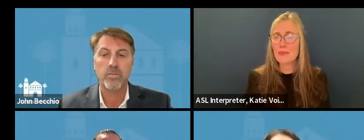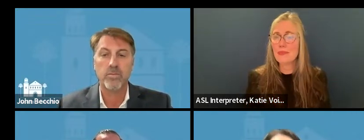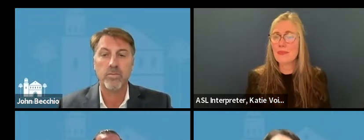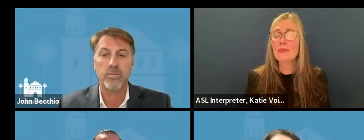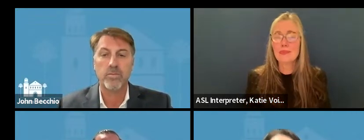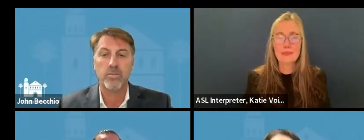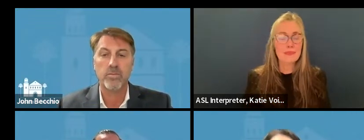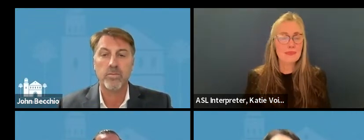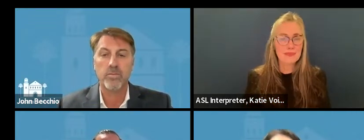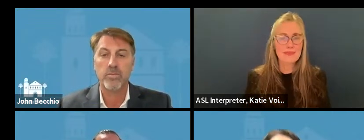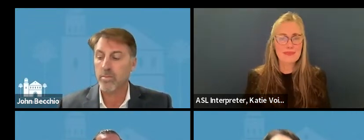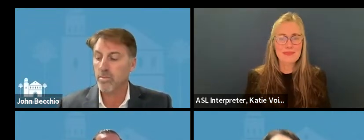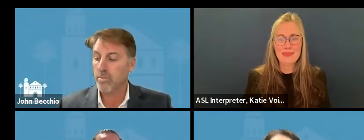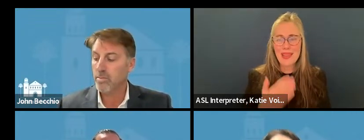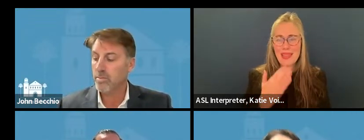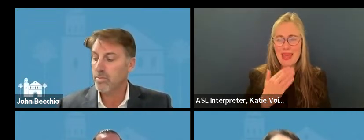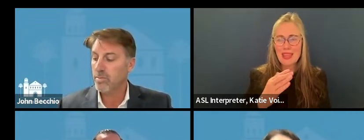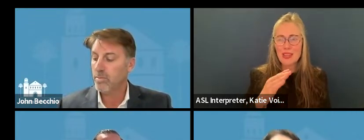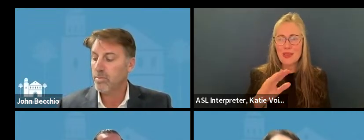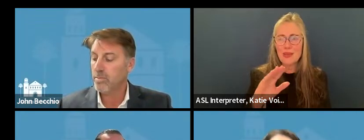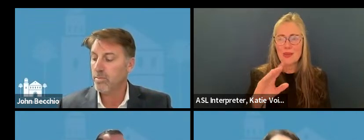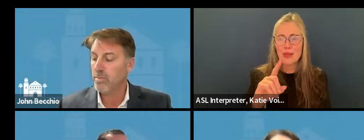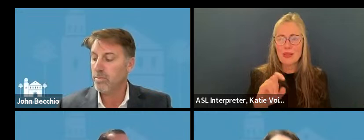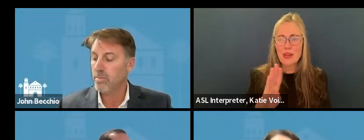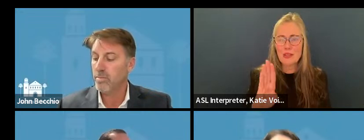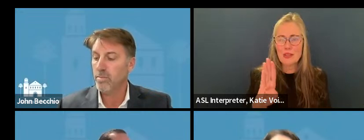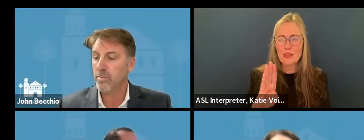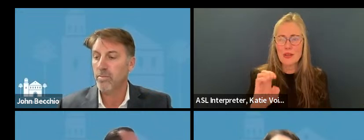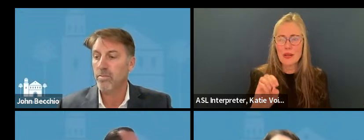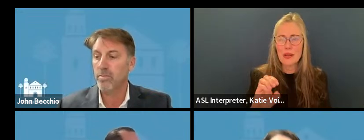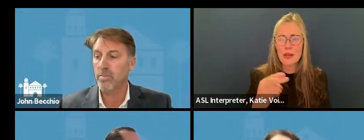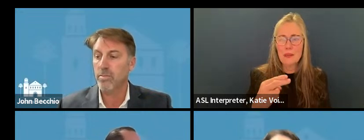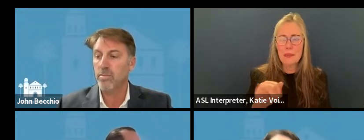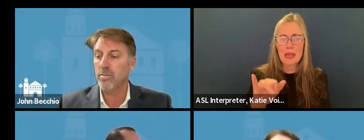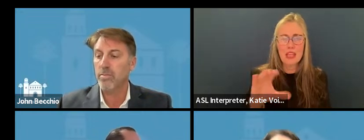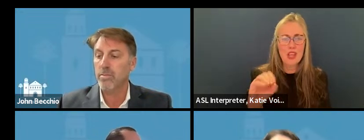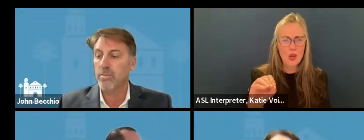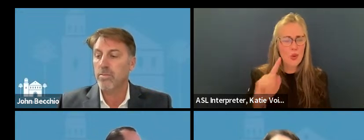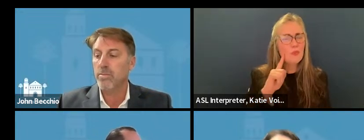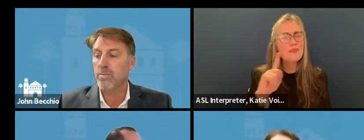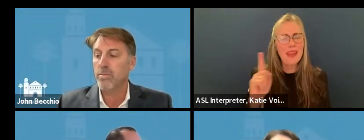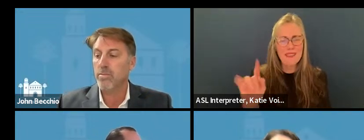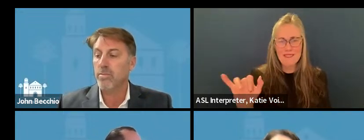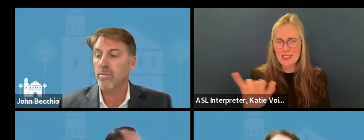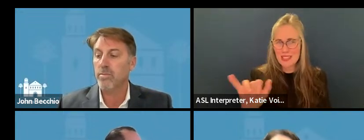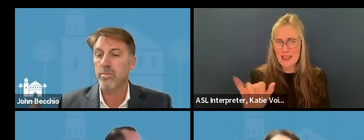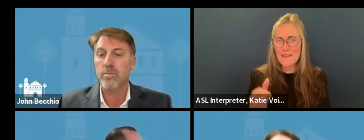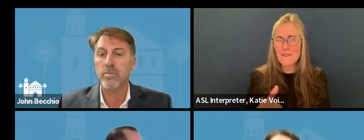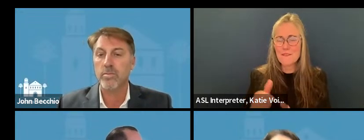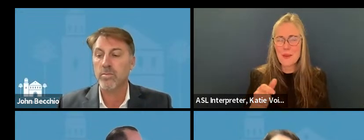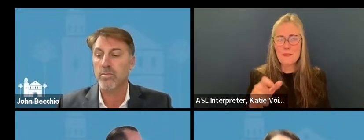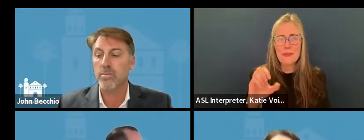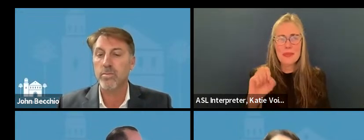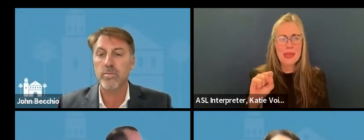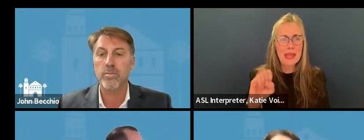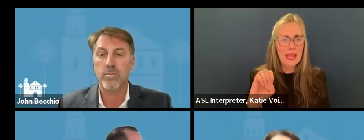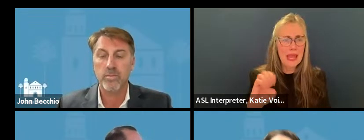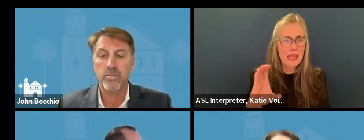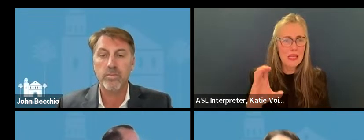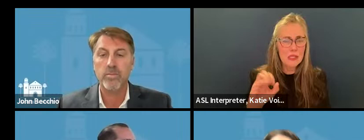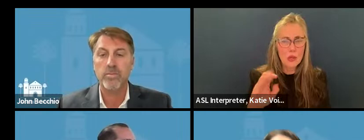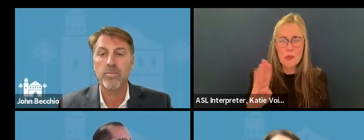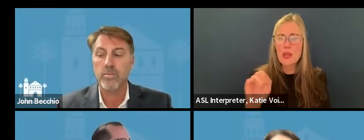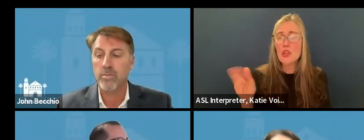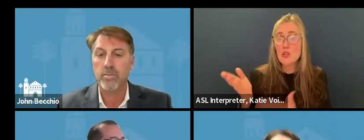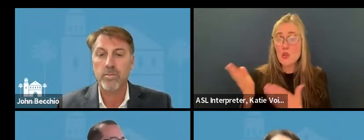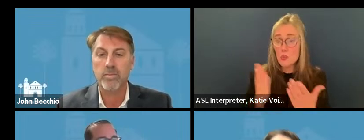Okay, seeing none. Thank you, Dr. Becco. I echo those comments from board member Escobedo. So you'll be bringing this back as a public hearing